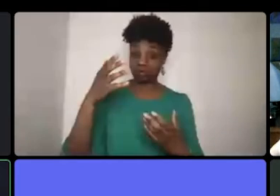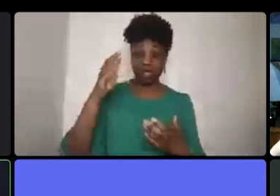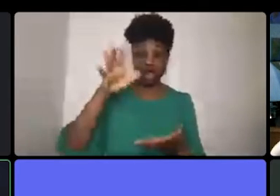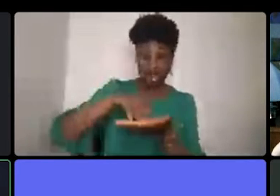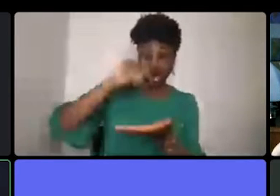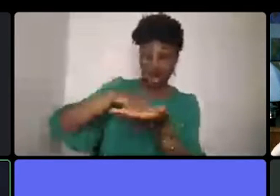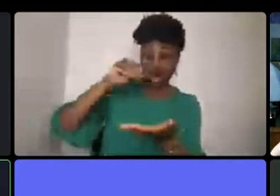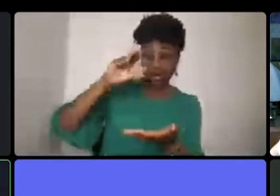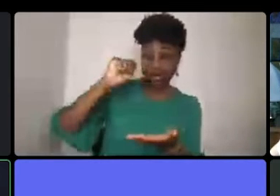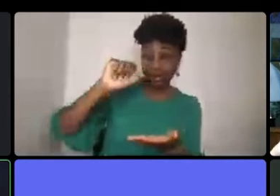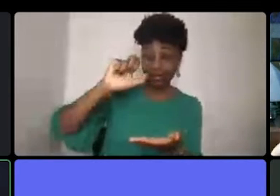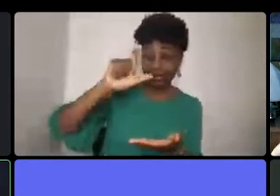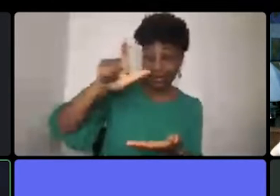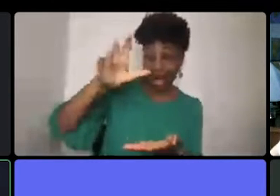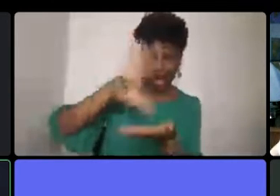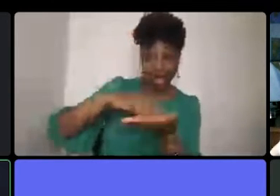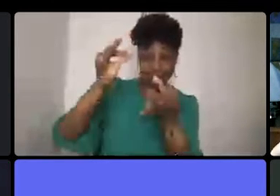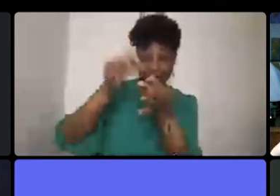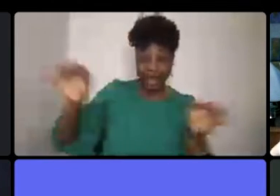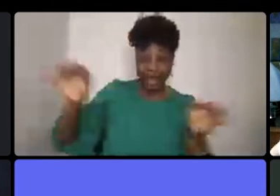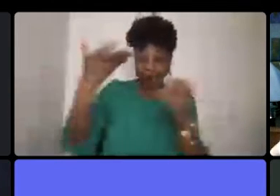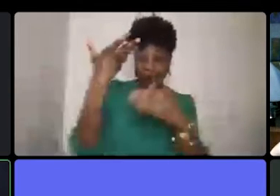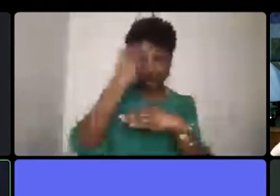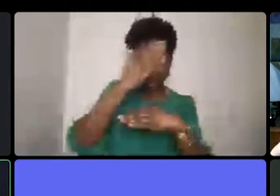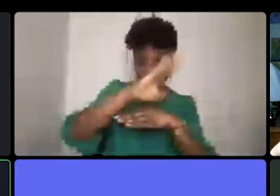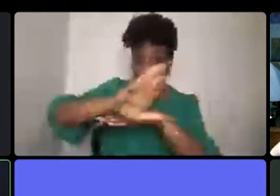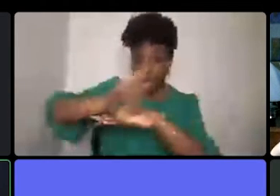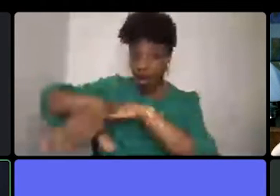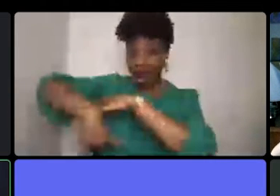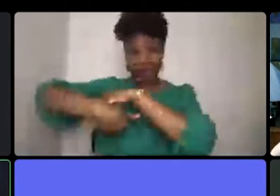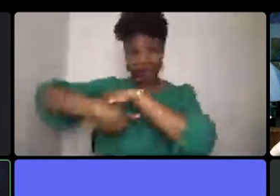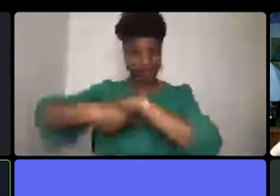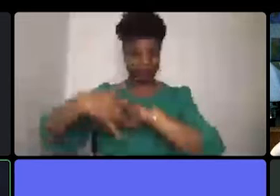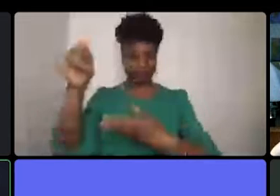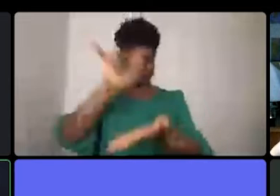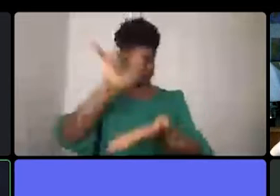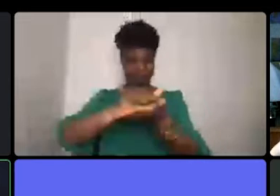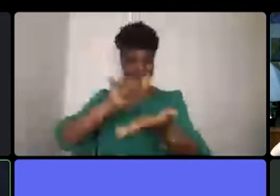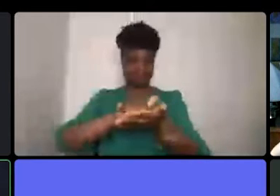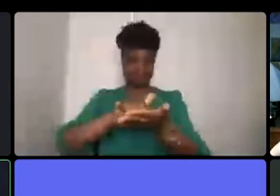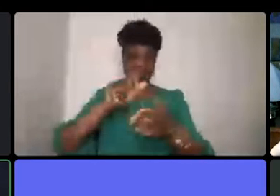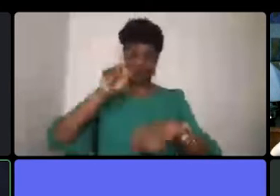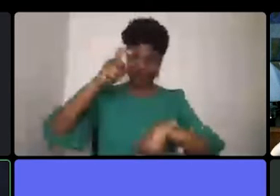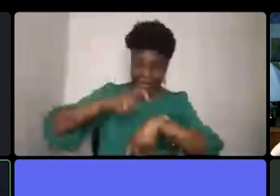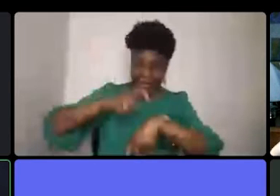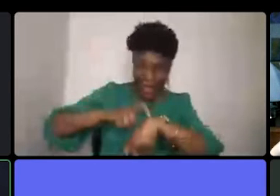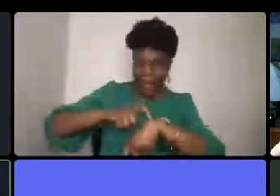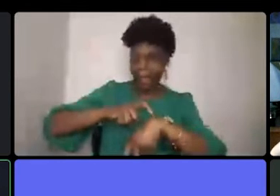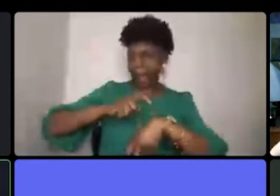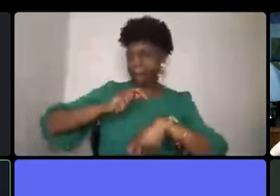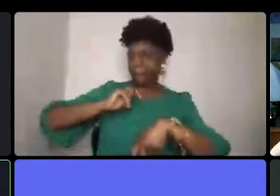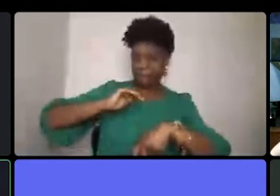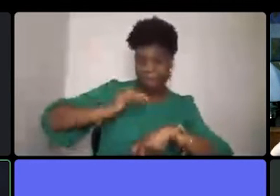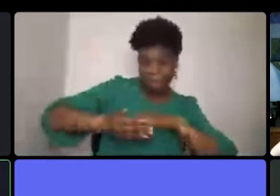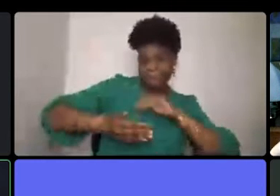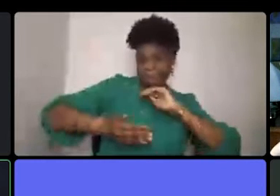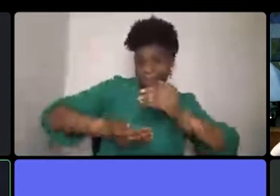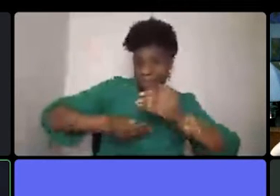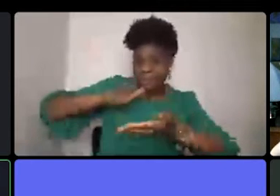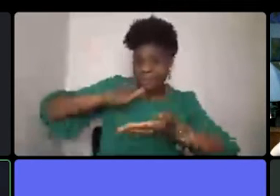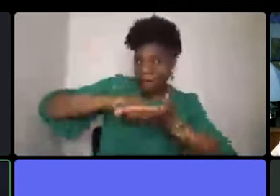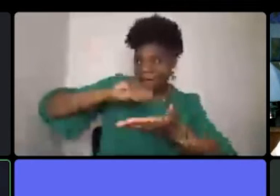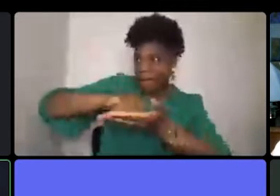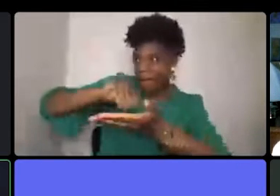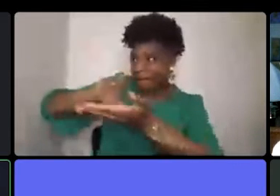language, and then it takes some time to communicate and then interpret because they're two different things. Especially,